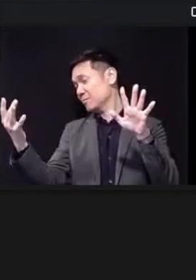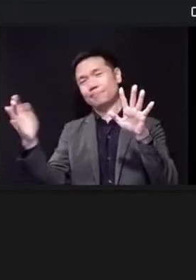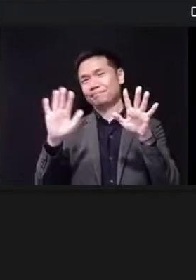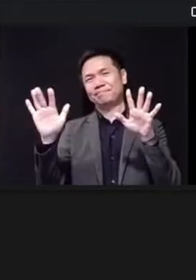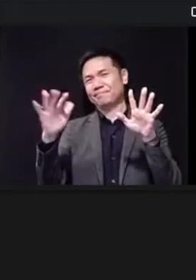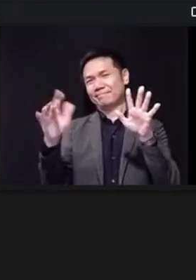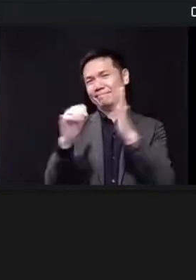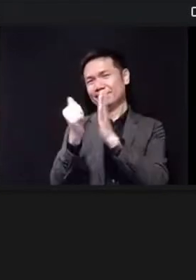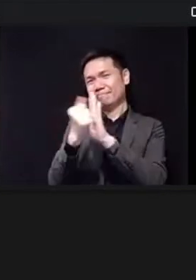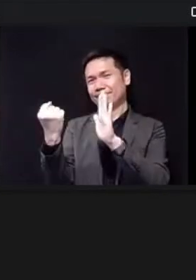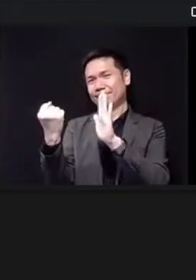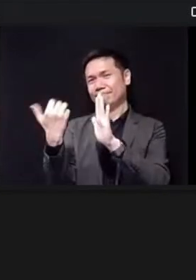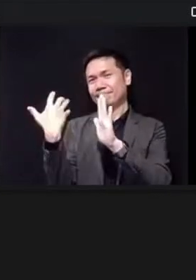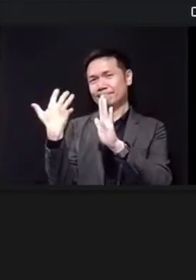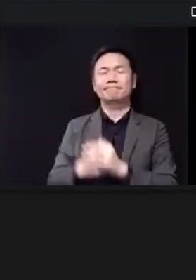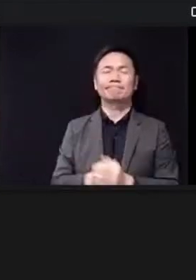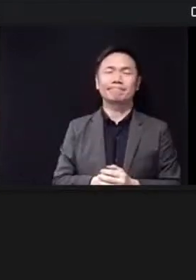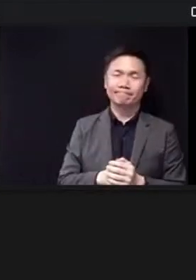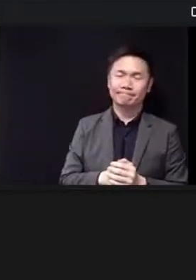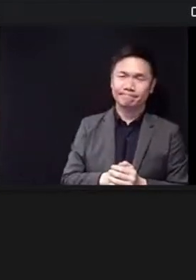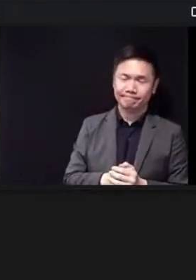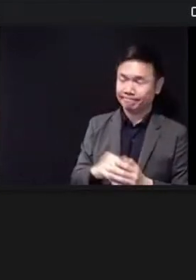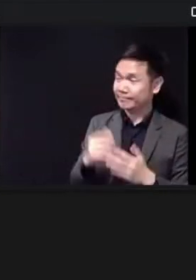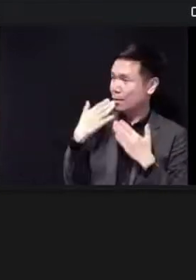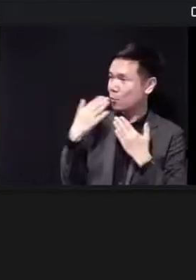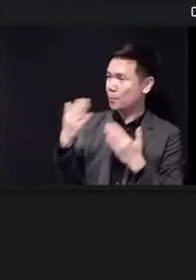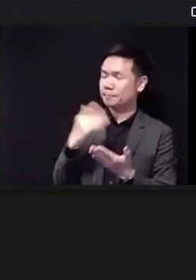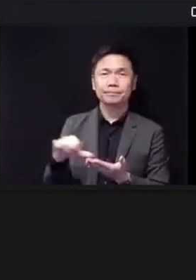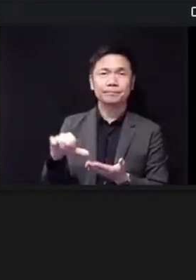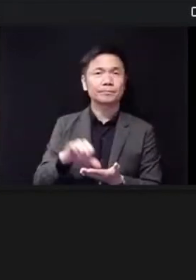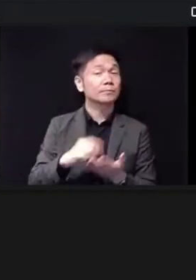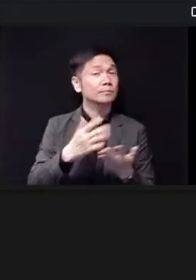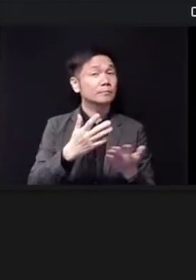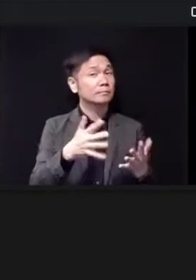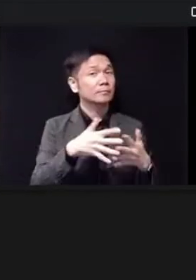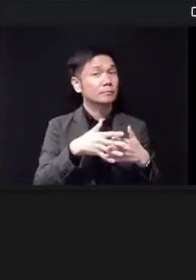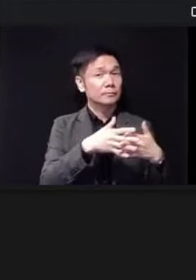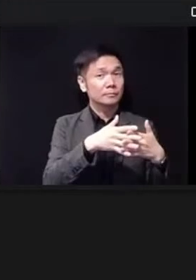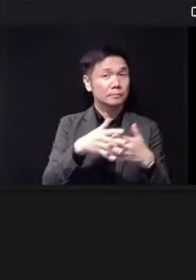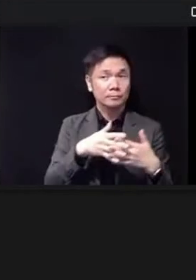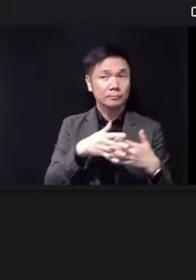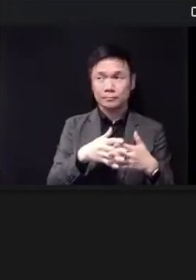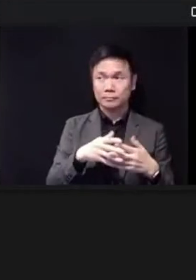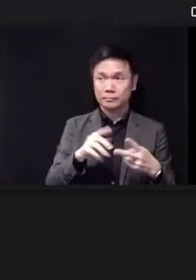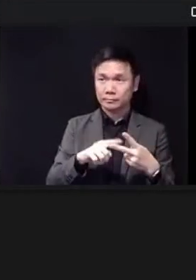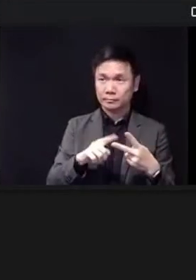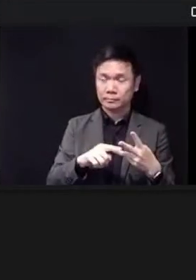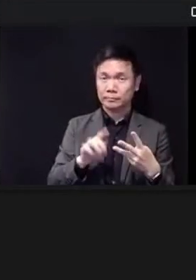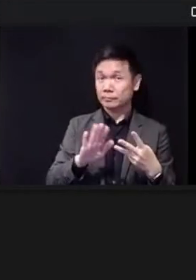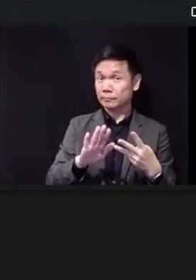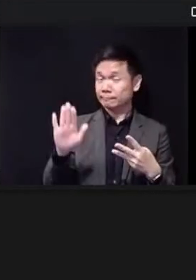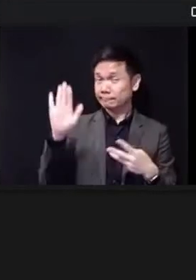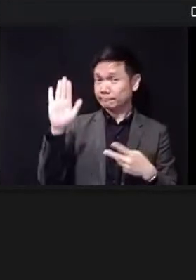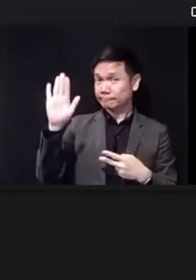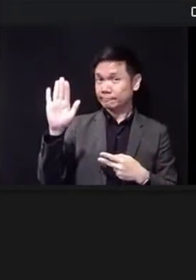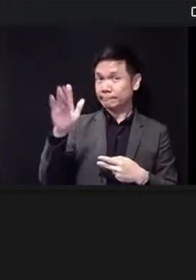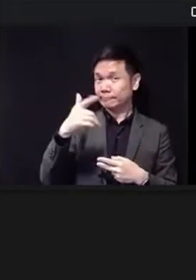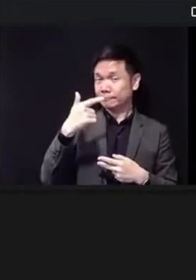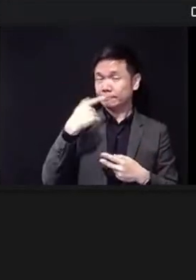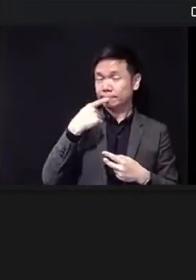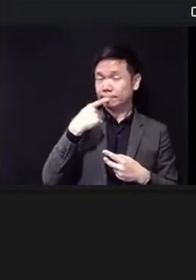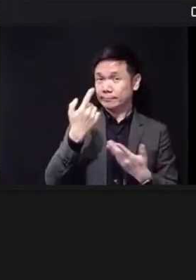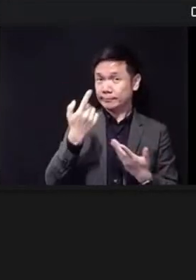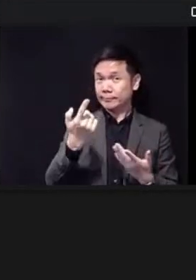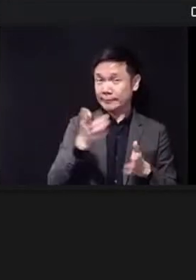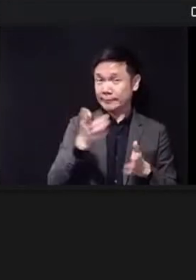you very much, distinguished delegate from Iran. Distinguished delegate from the United States of America. Thank you so much. No, just